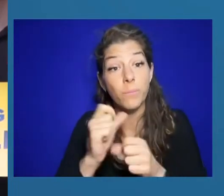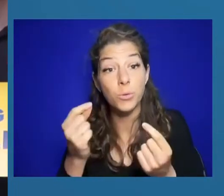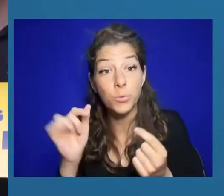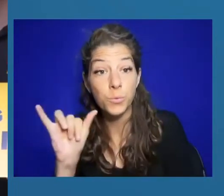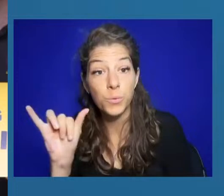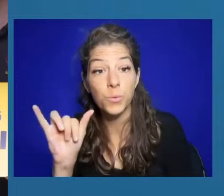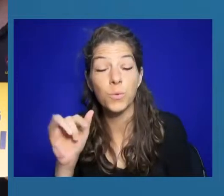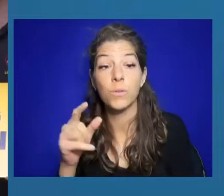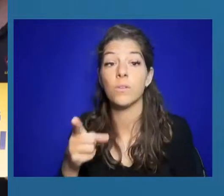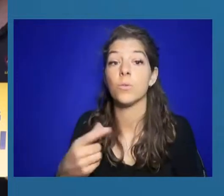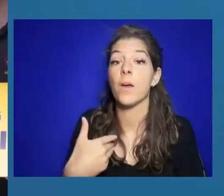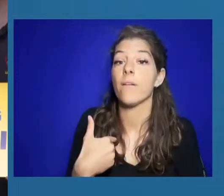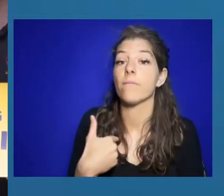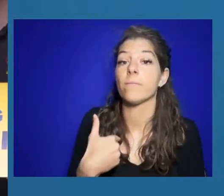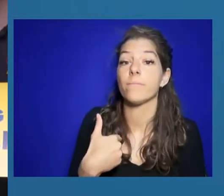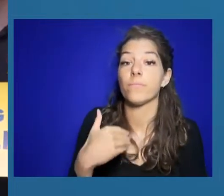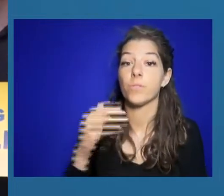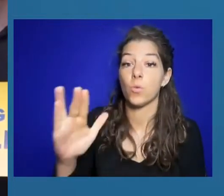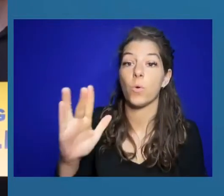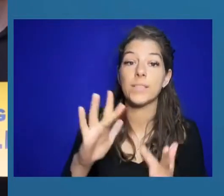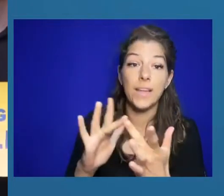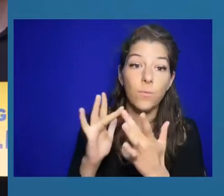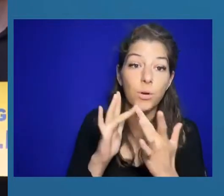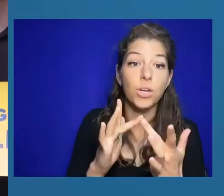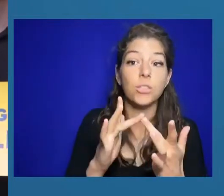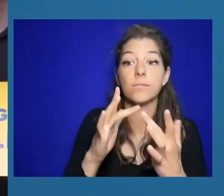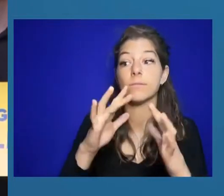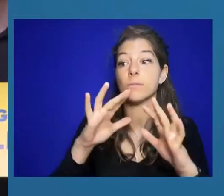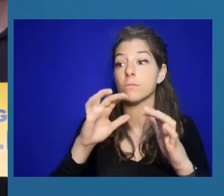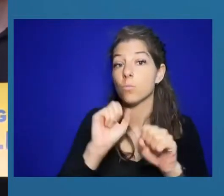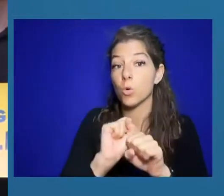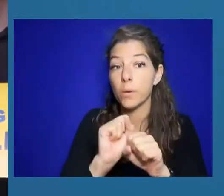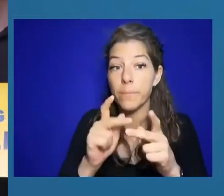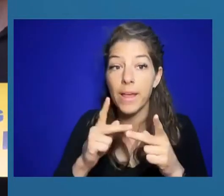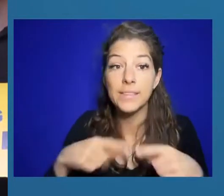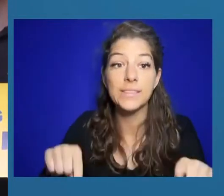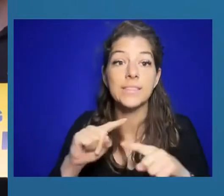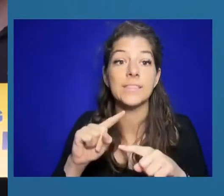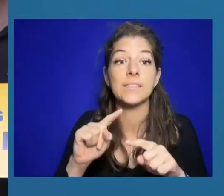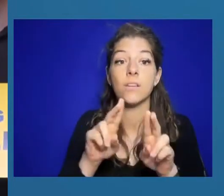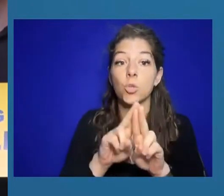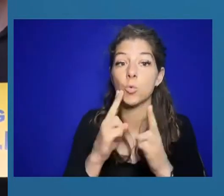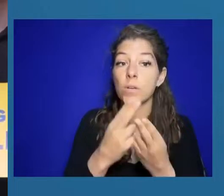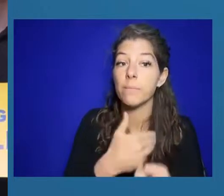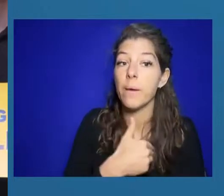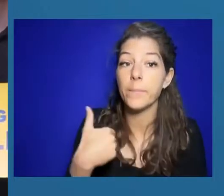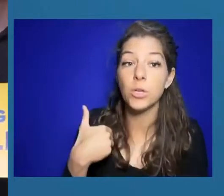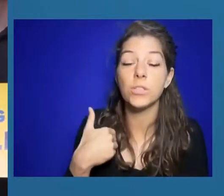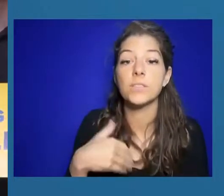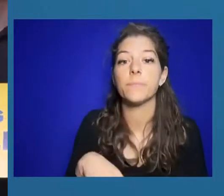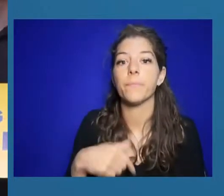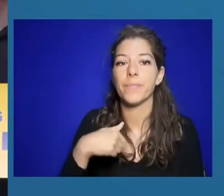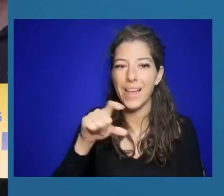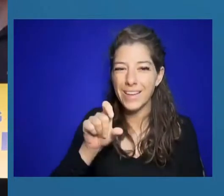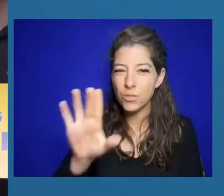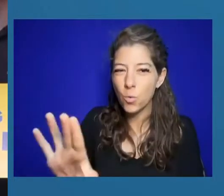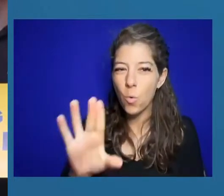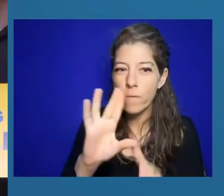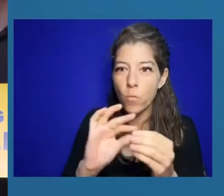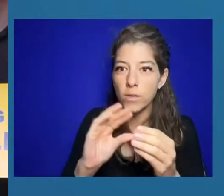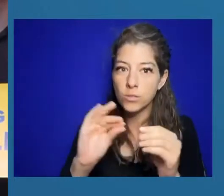all have your networks, your circles, your workplaces, your union members. I need your voices to rise